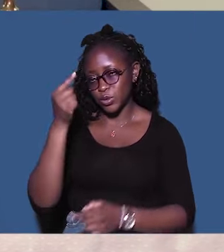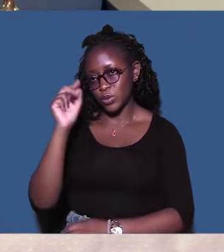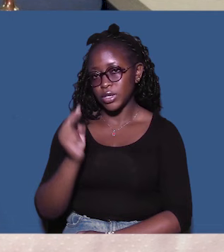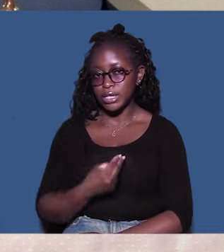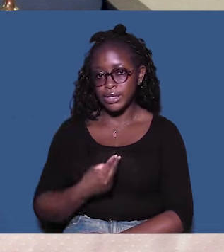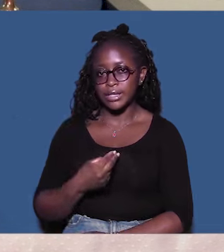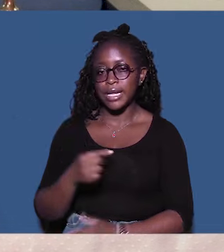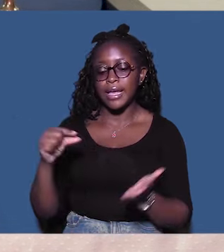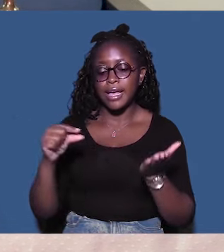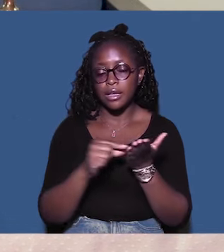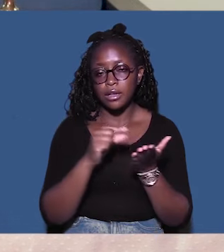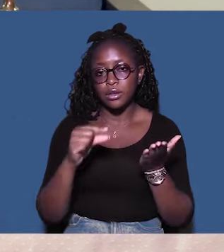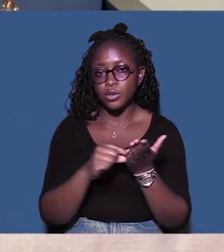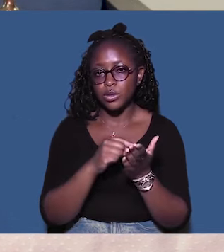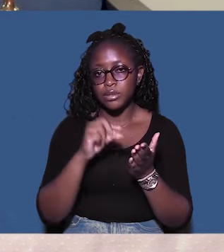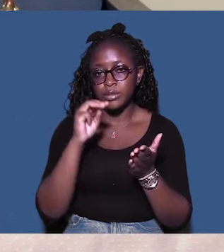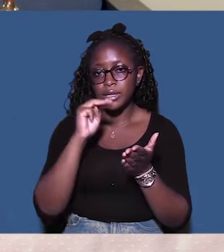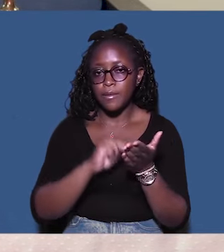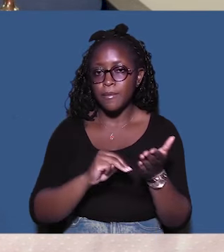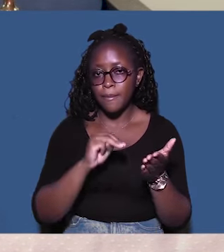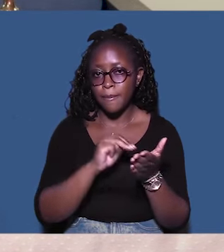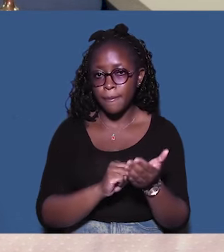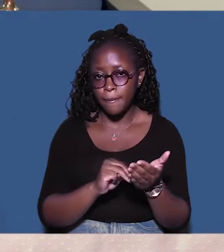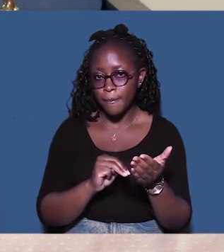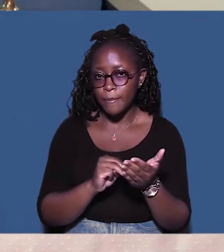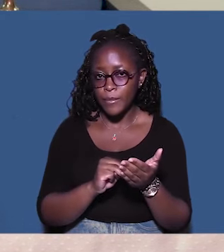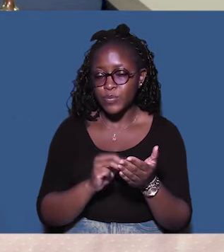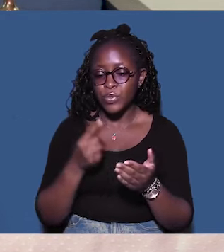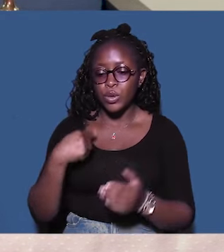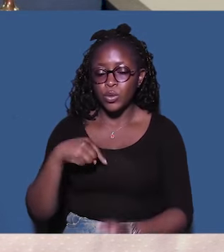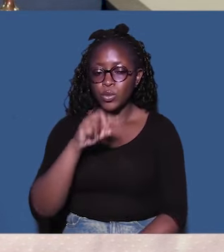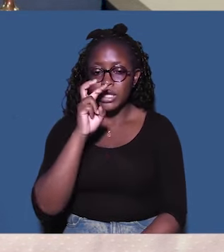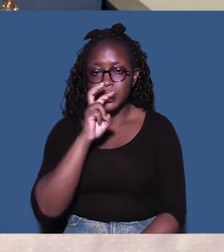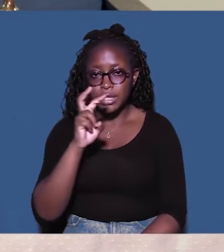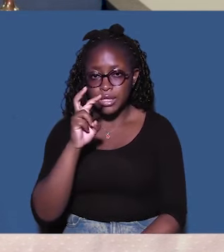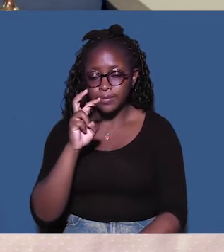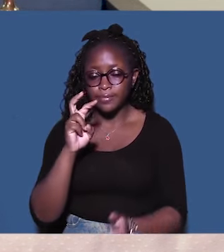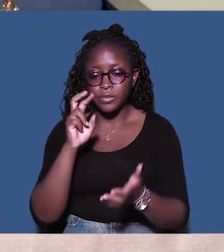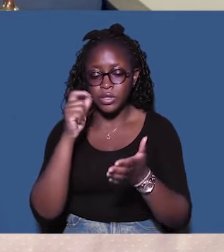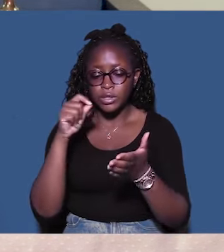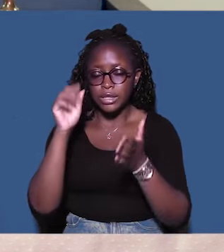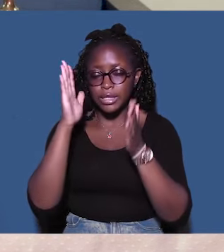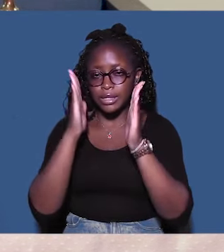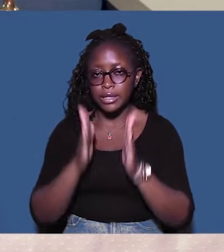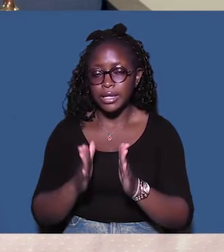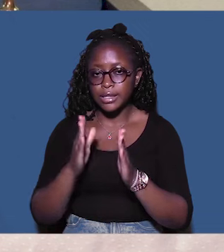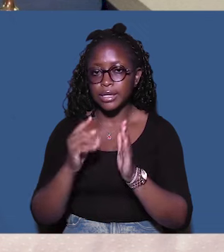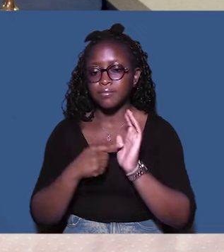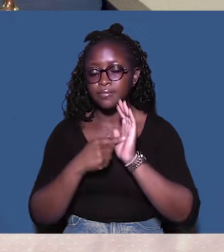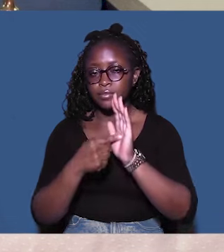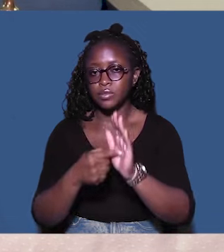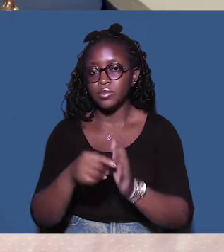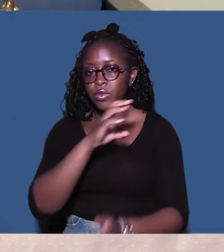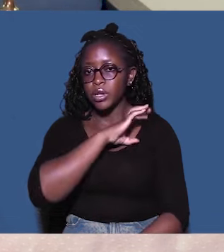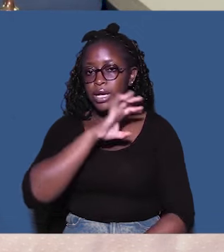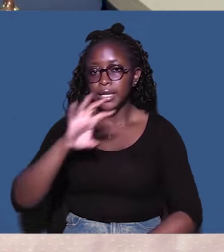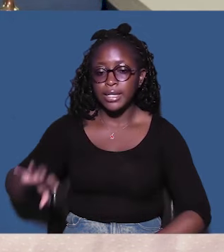The Gospel of Matthew, we see the writer presenting Christ's